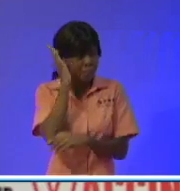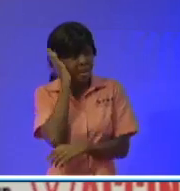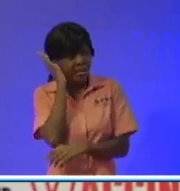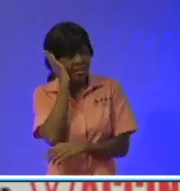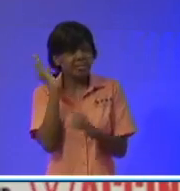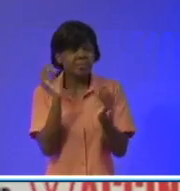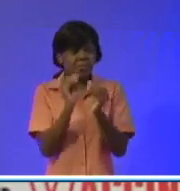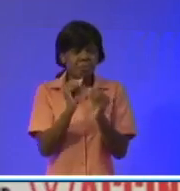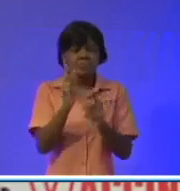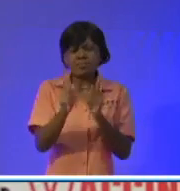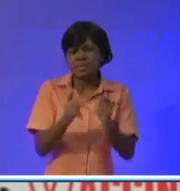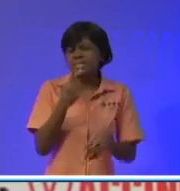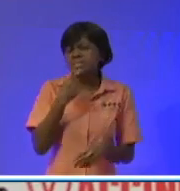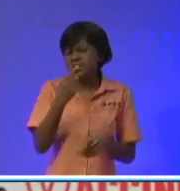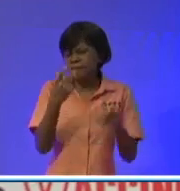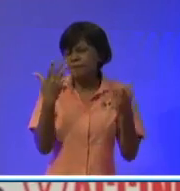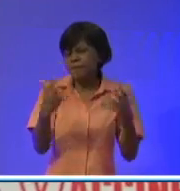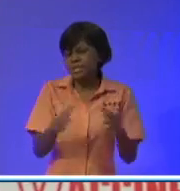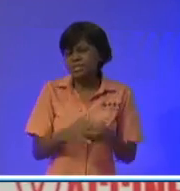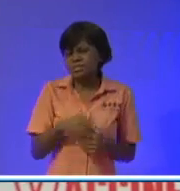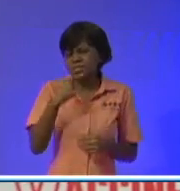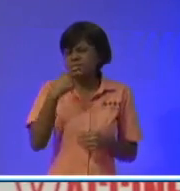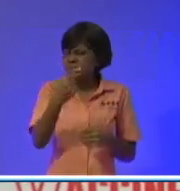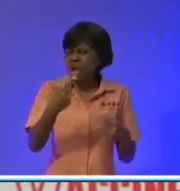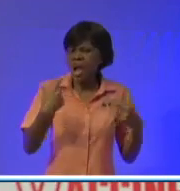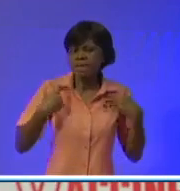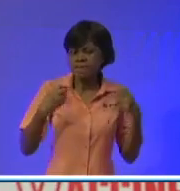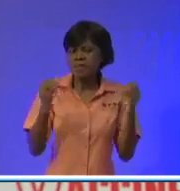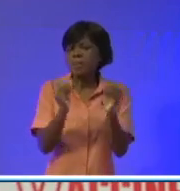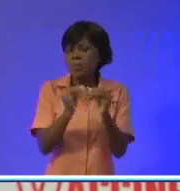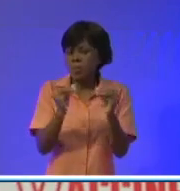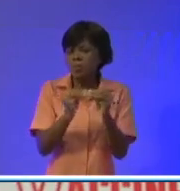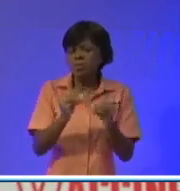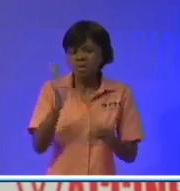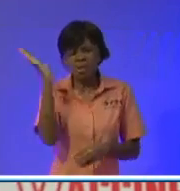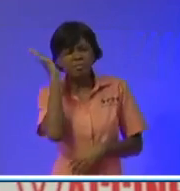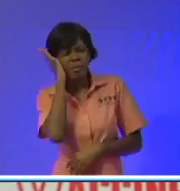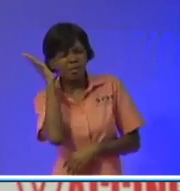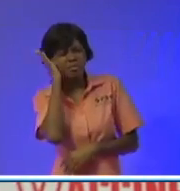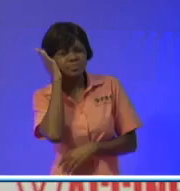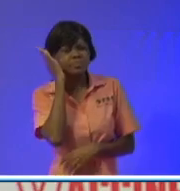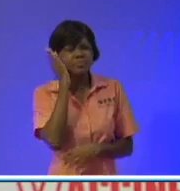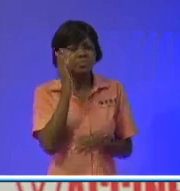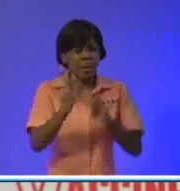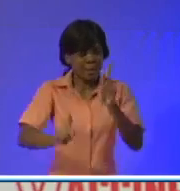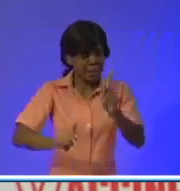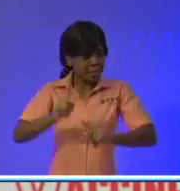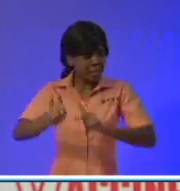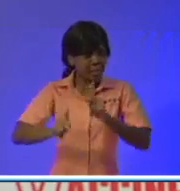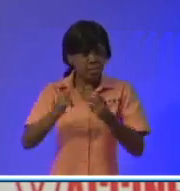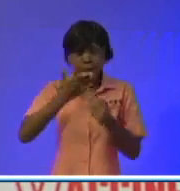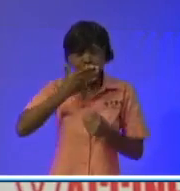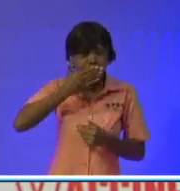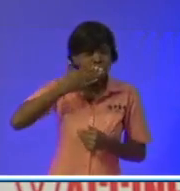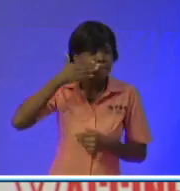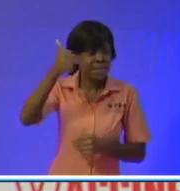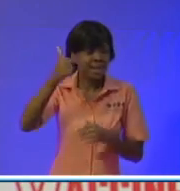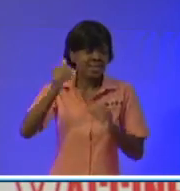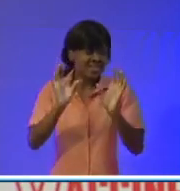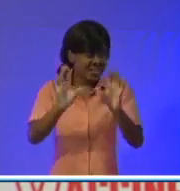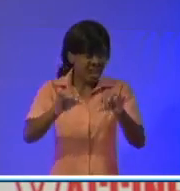expanded our step-down facilities and will be expanding it from 188 beds to